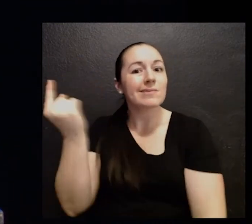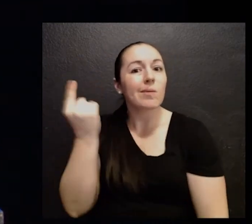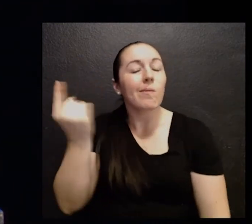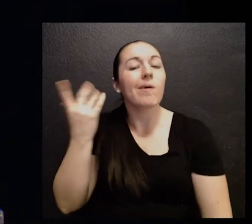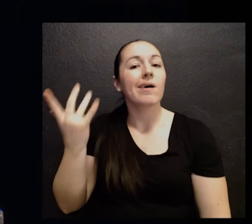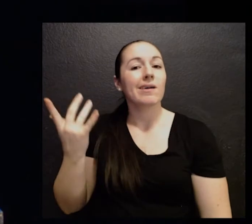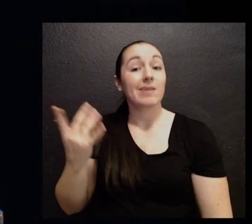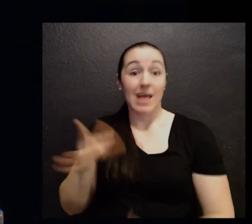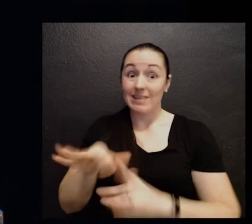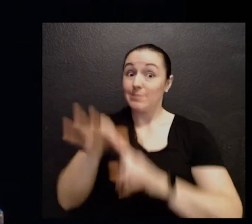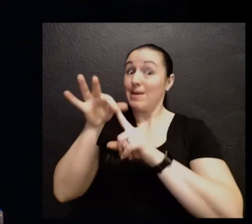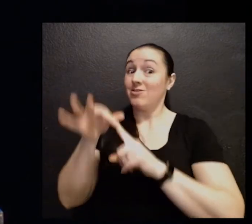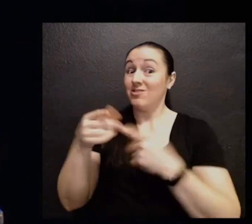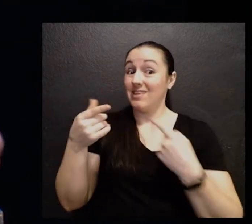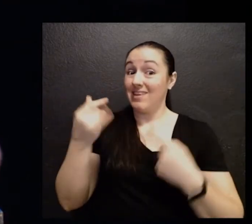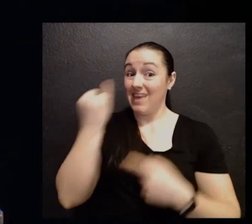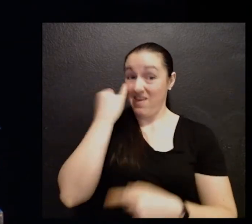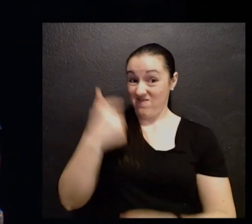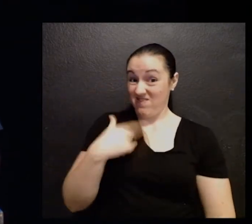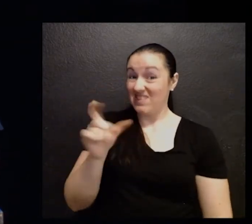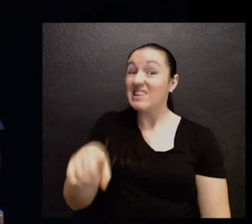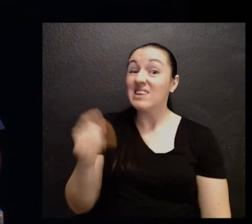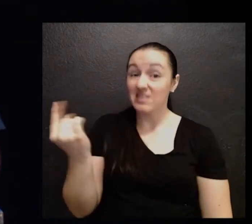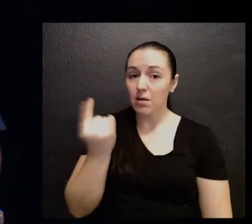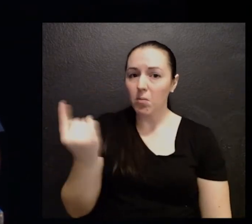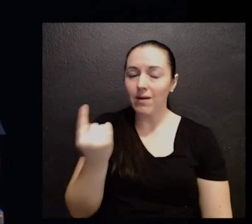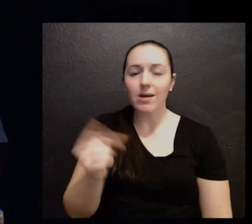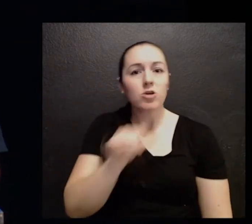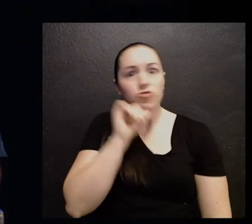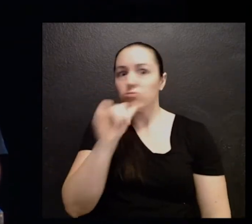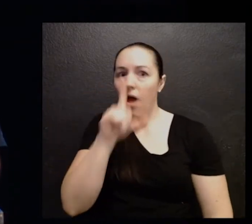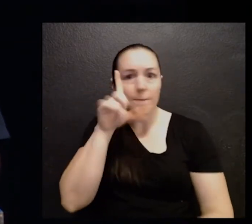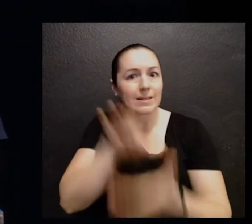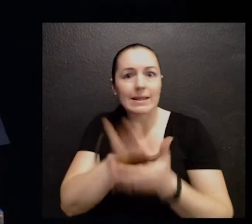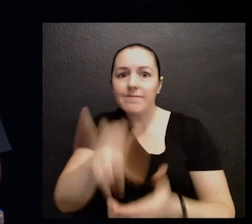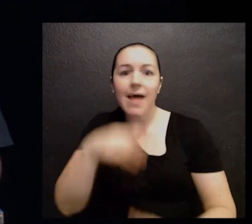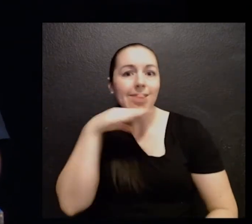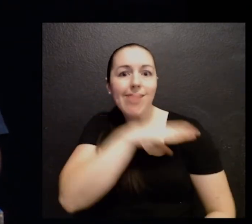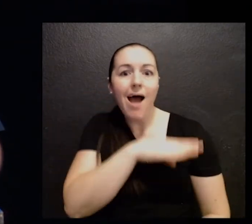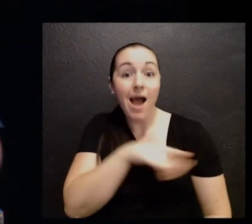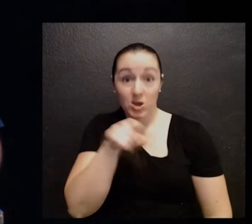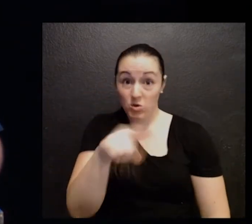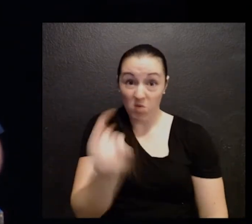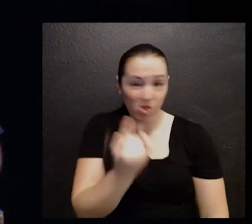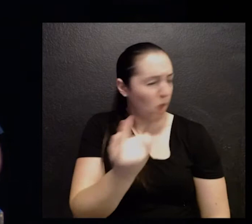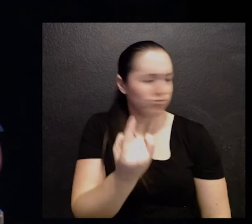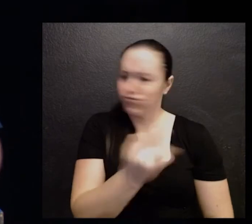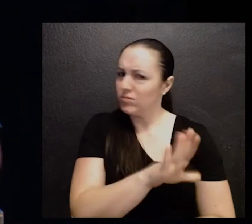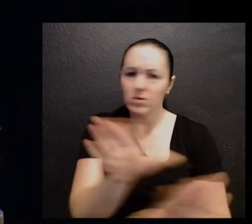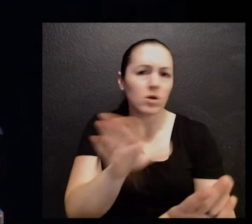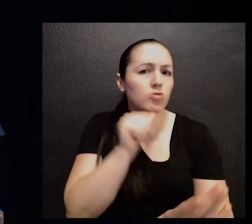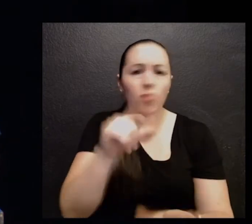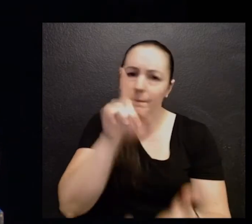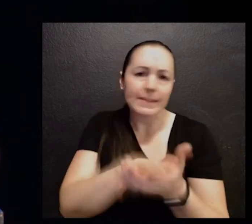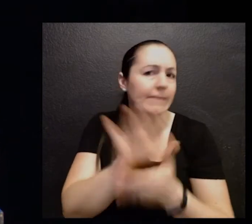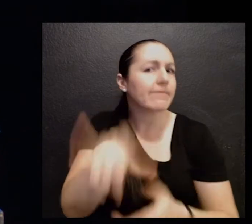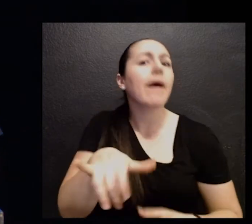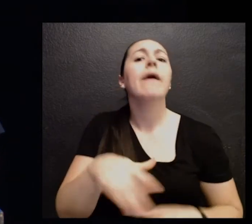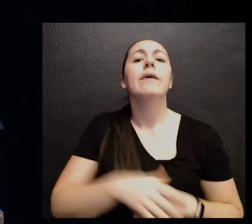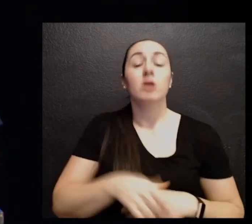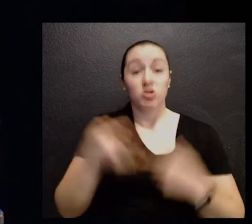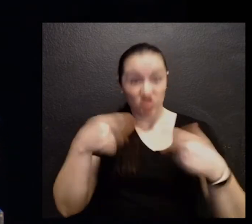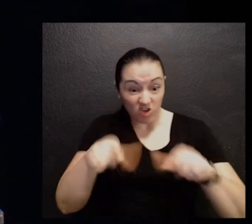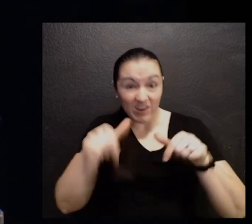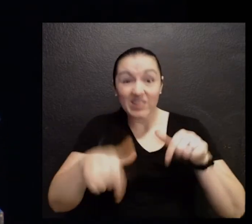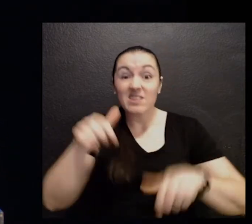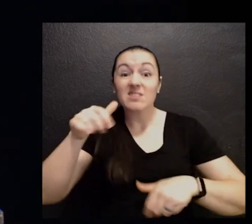people. And don't believe the lie that you're alone. We can be certain in uncertain times that you are